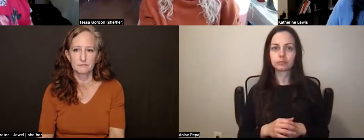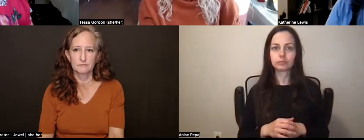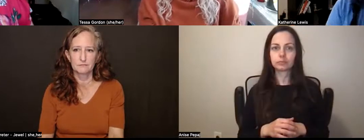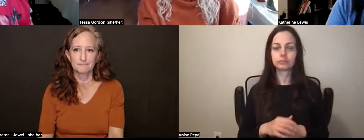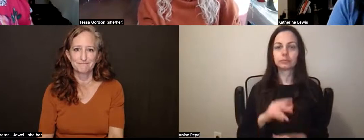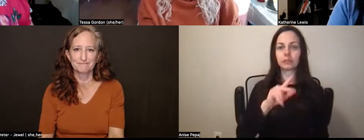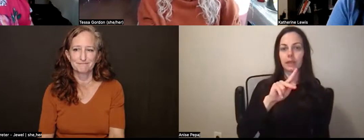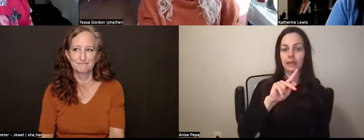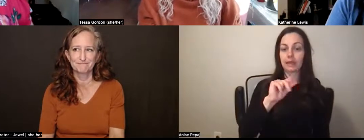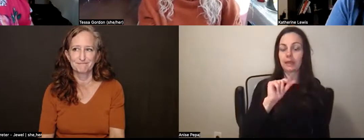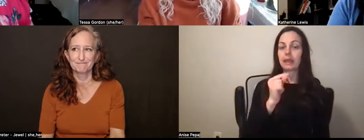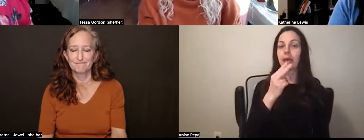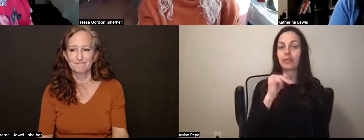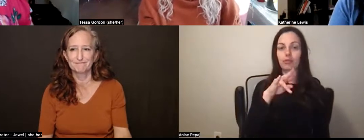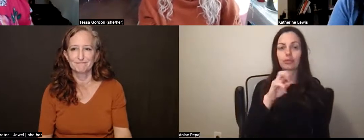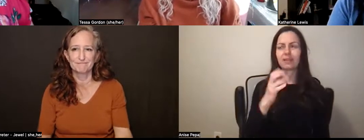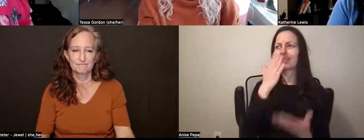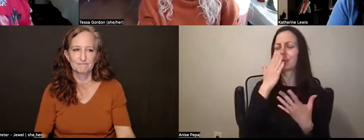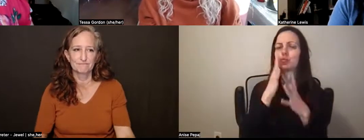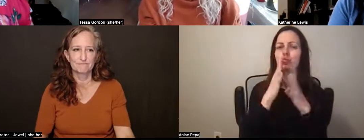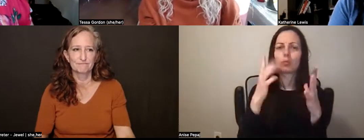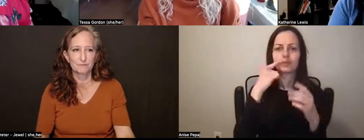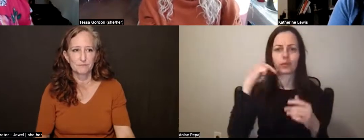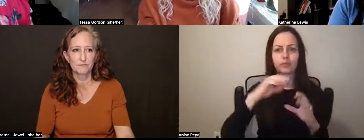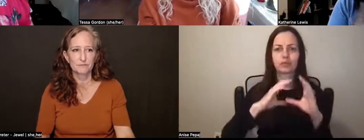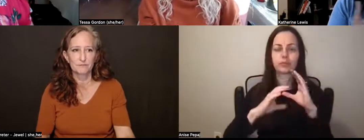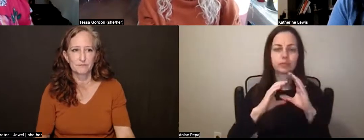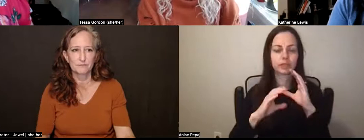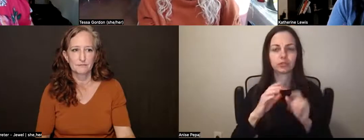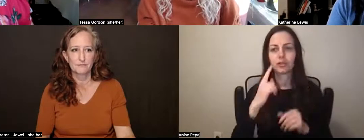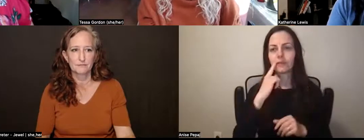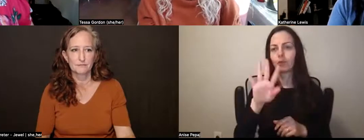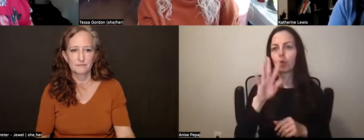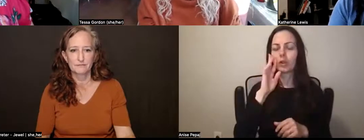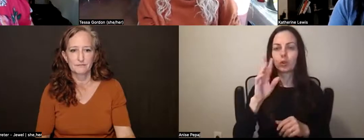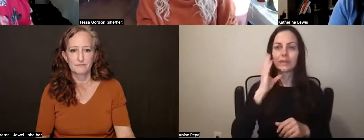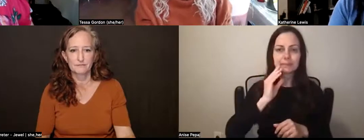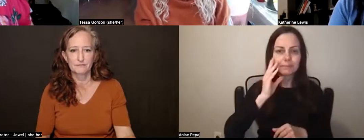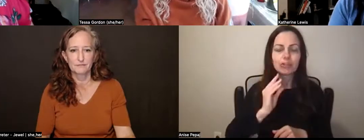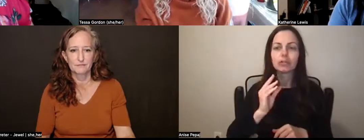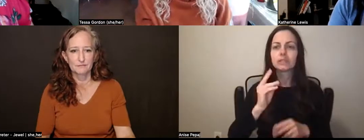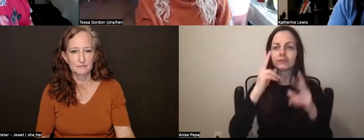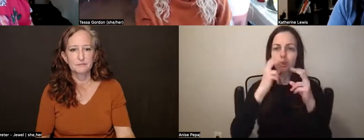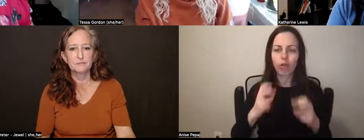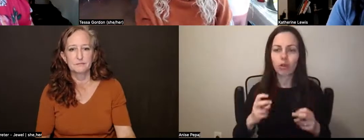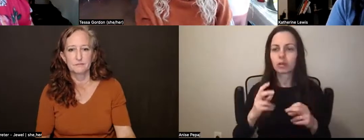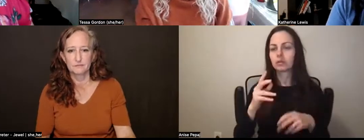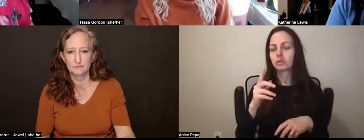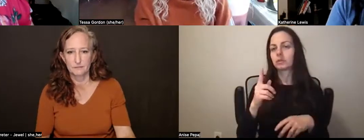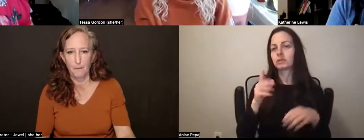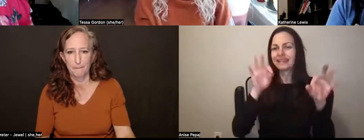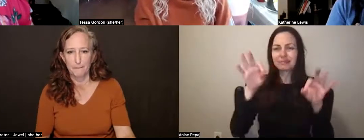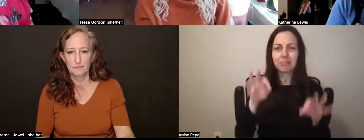Thank you all so much for this conversation, for your insights, and for sharing so much about your